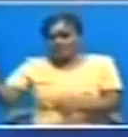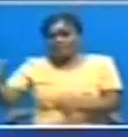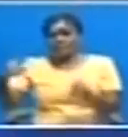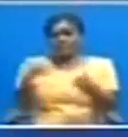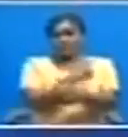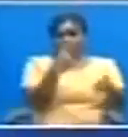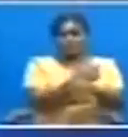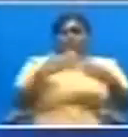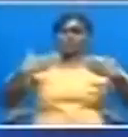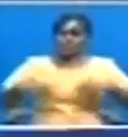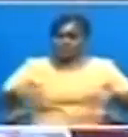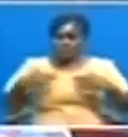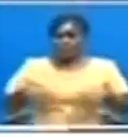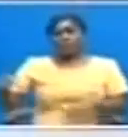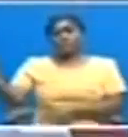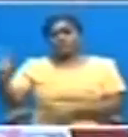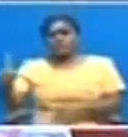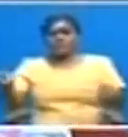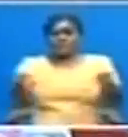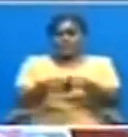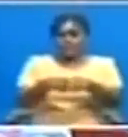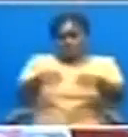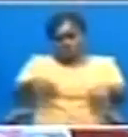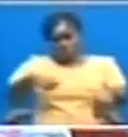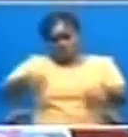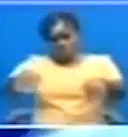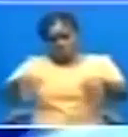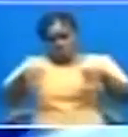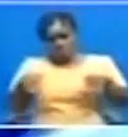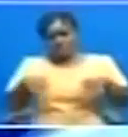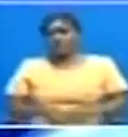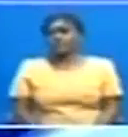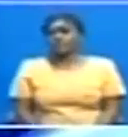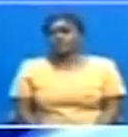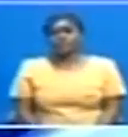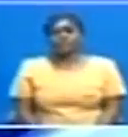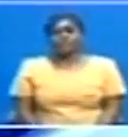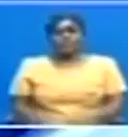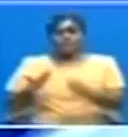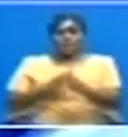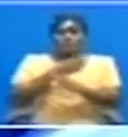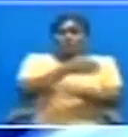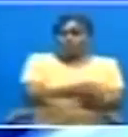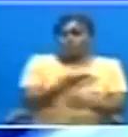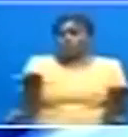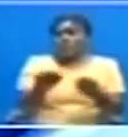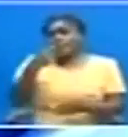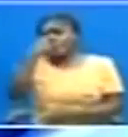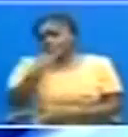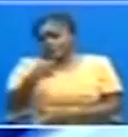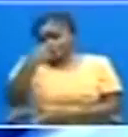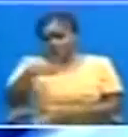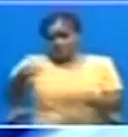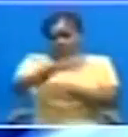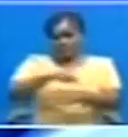We will deal with the one of the president. Let's now cross borders into Tanzania, and